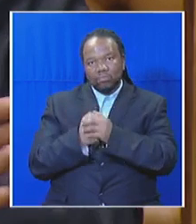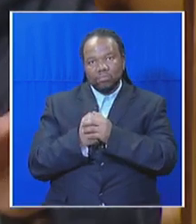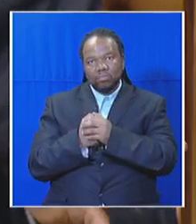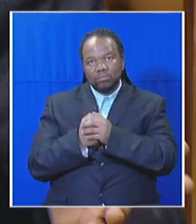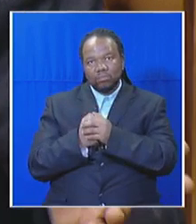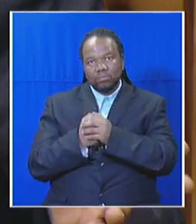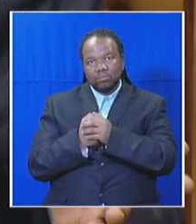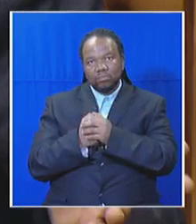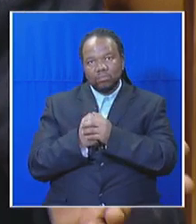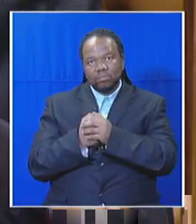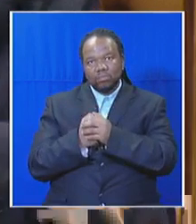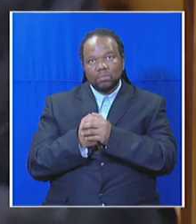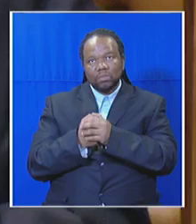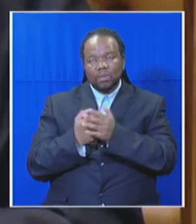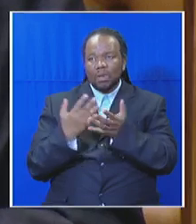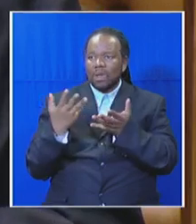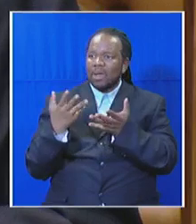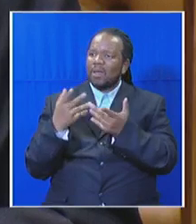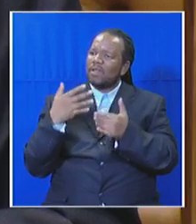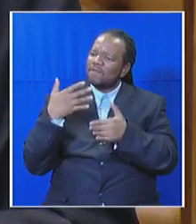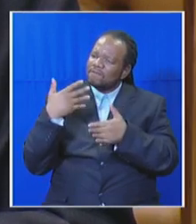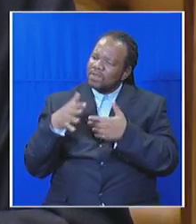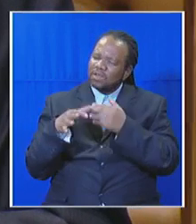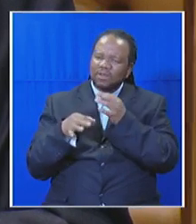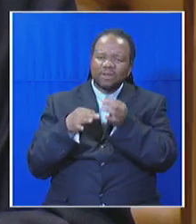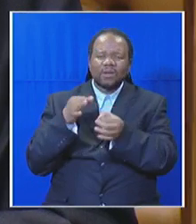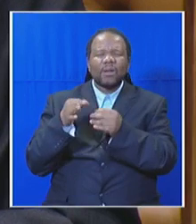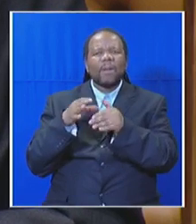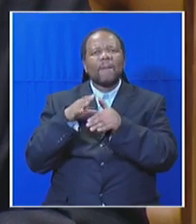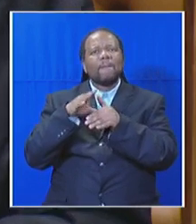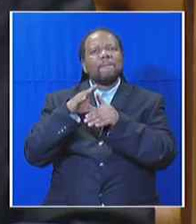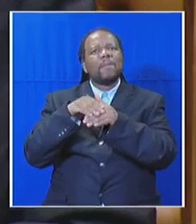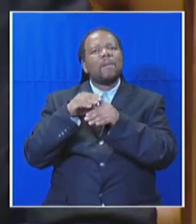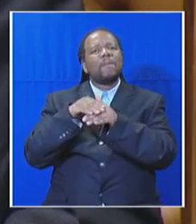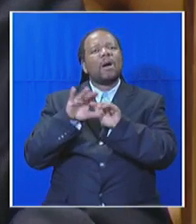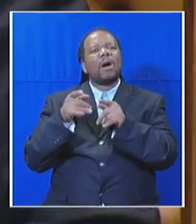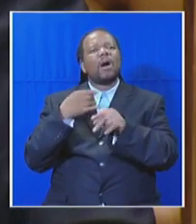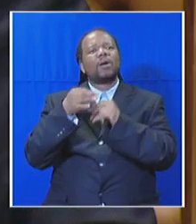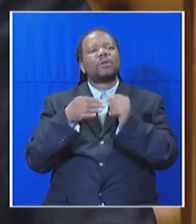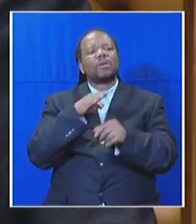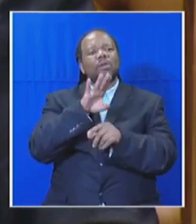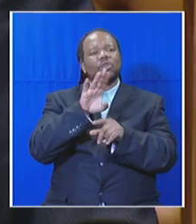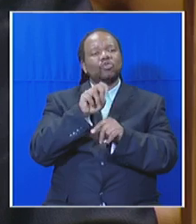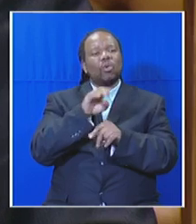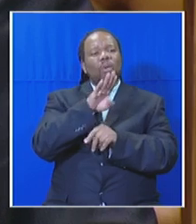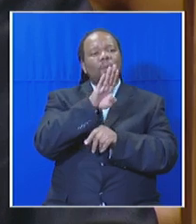That one was explained by the honorable member went back to Bashir, because that was explained.